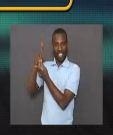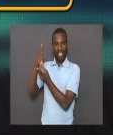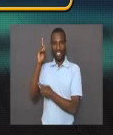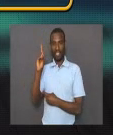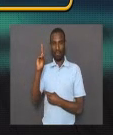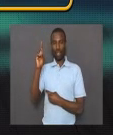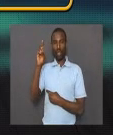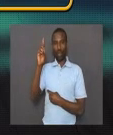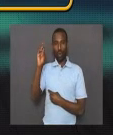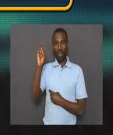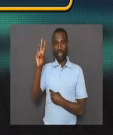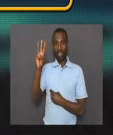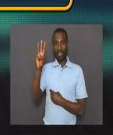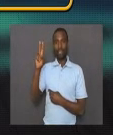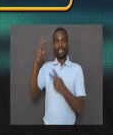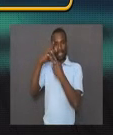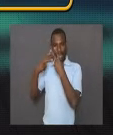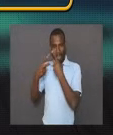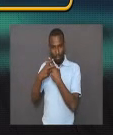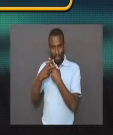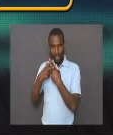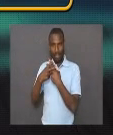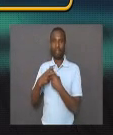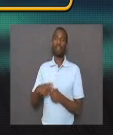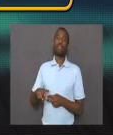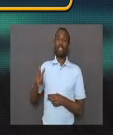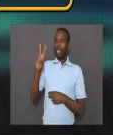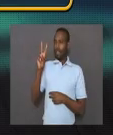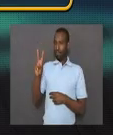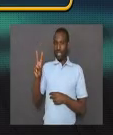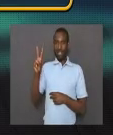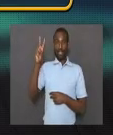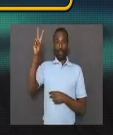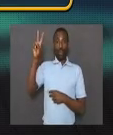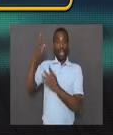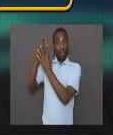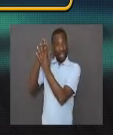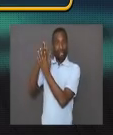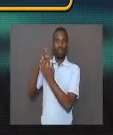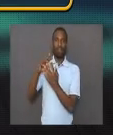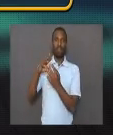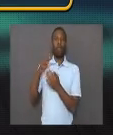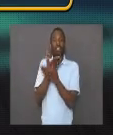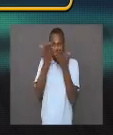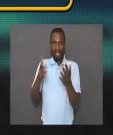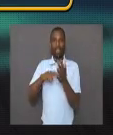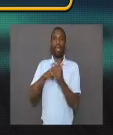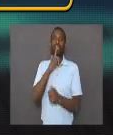gas times the mean square speed of the